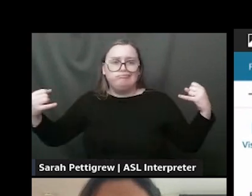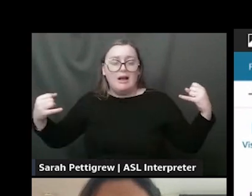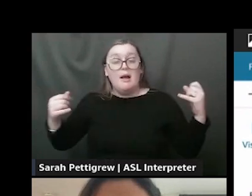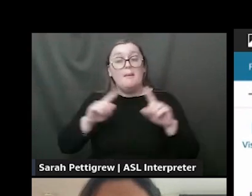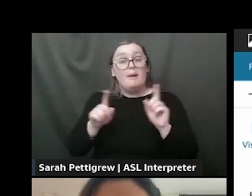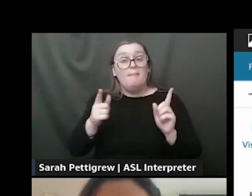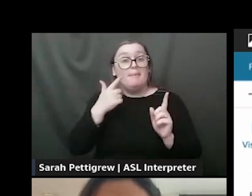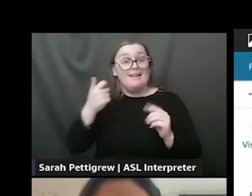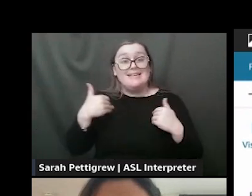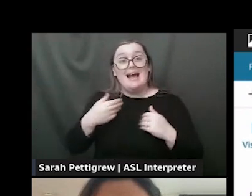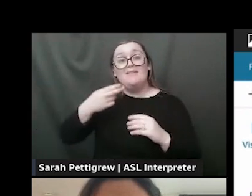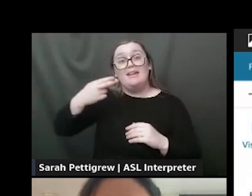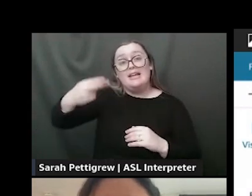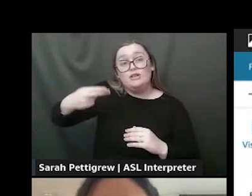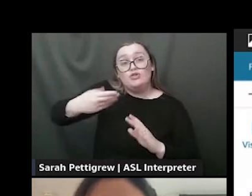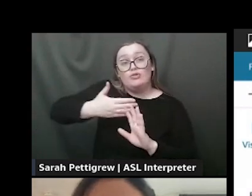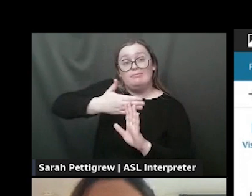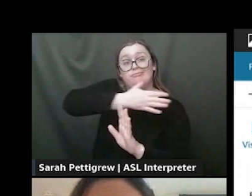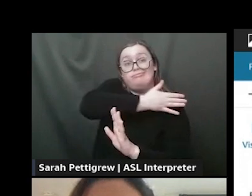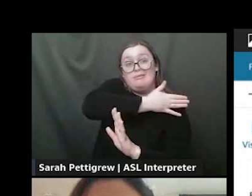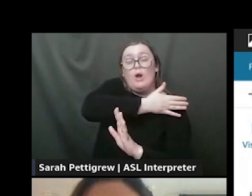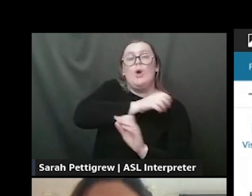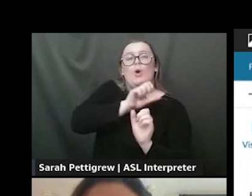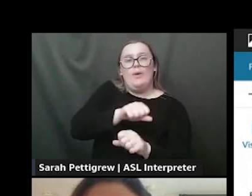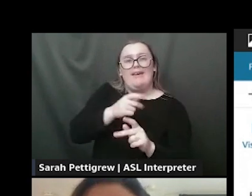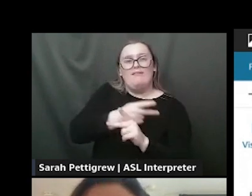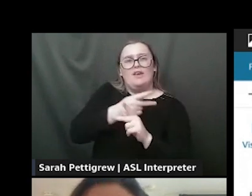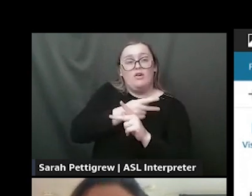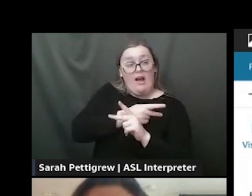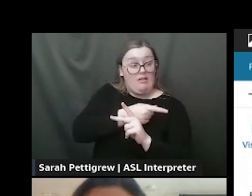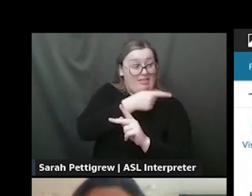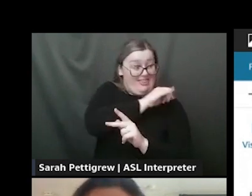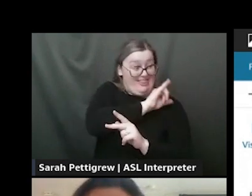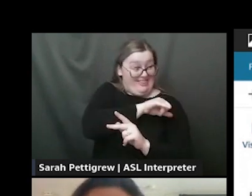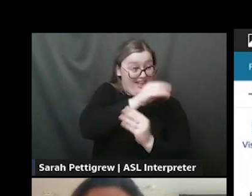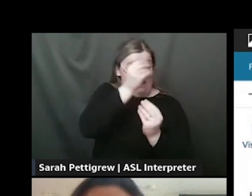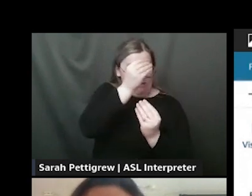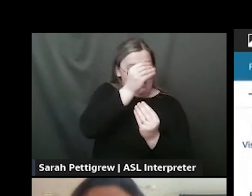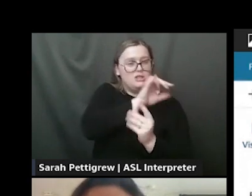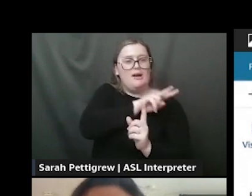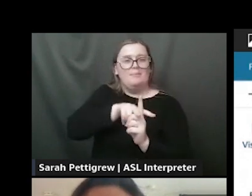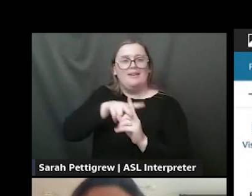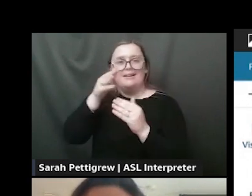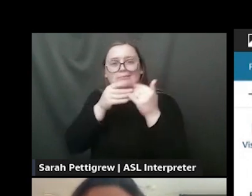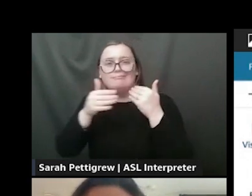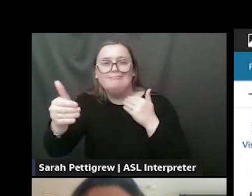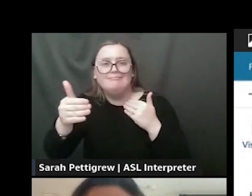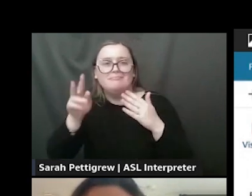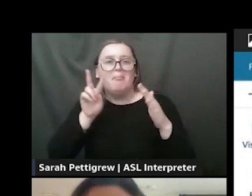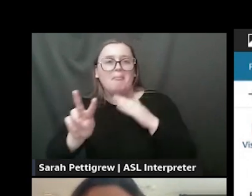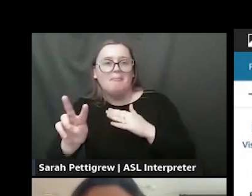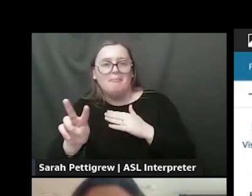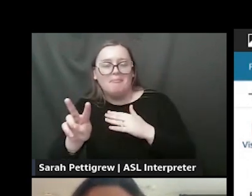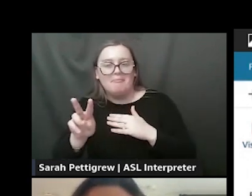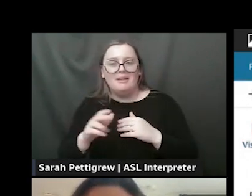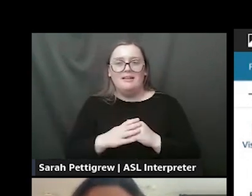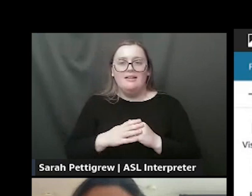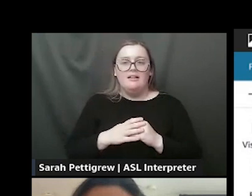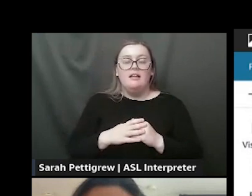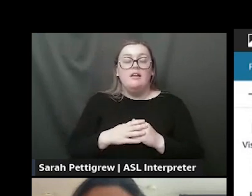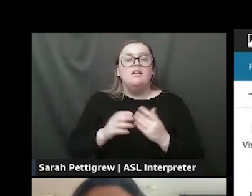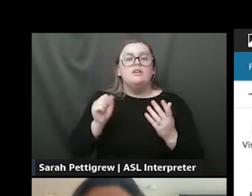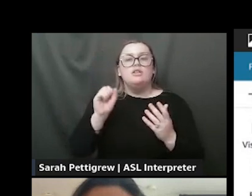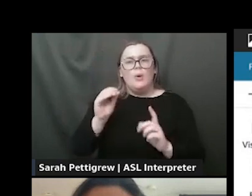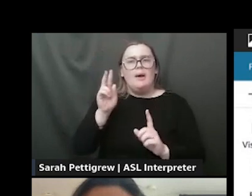and we can tell you where it might go. Now, when I add this to my analysis, what I notice here